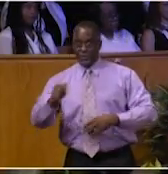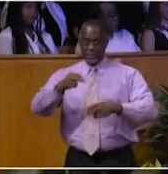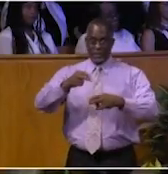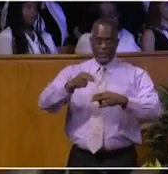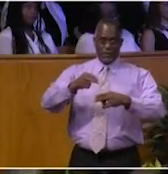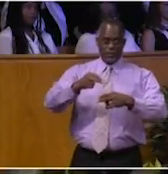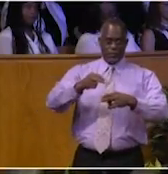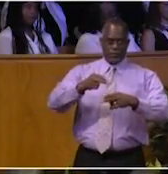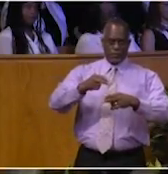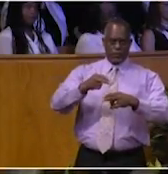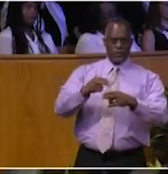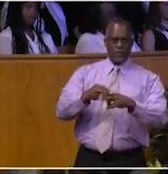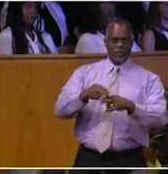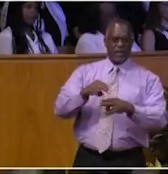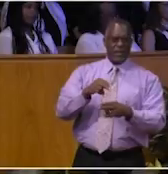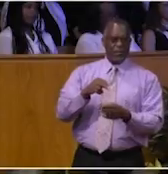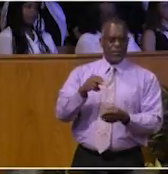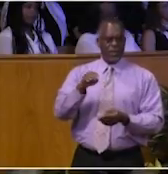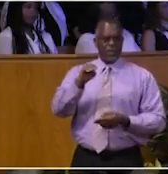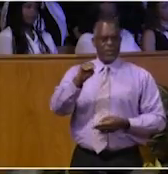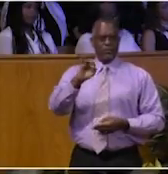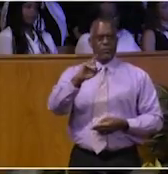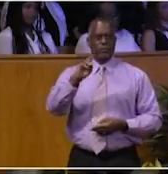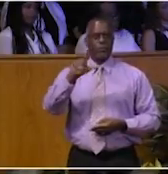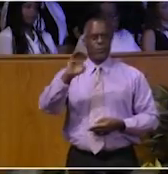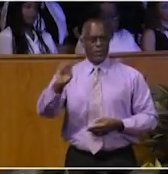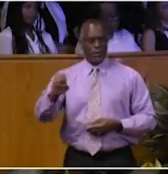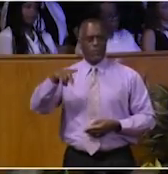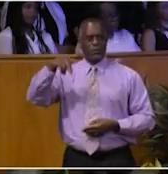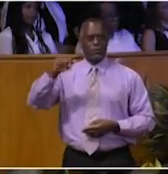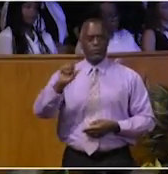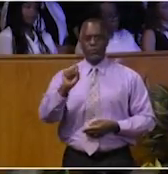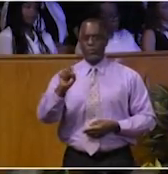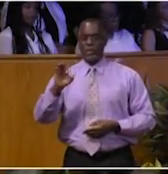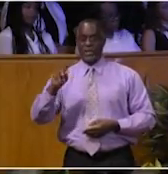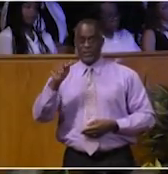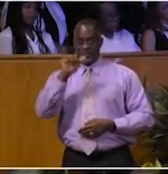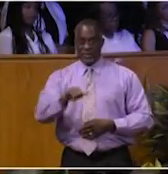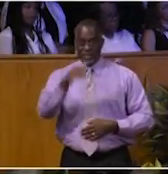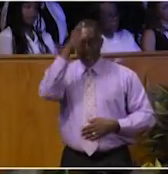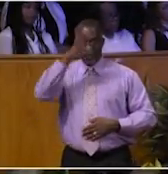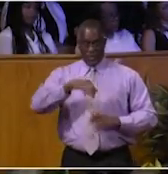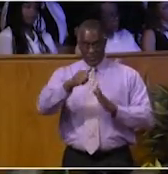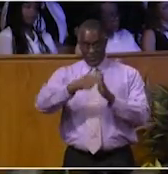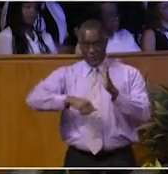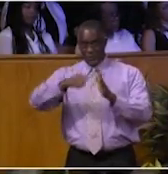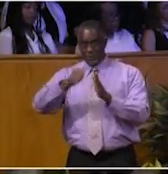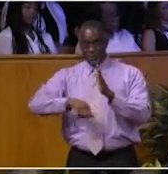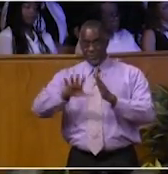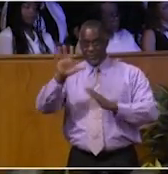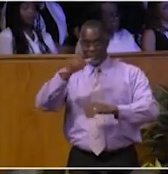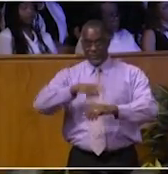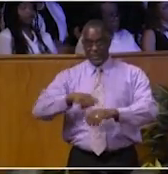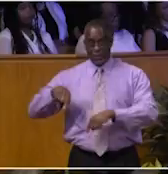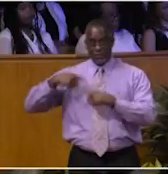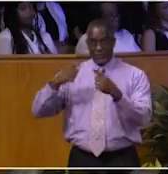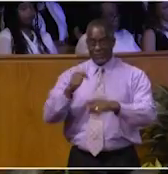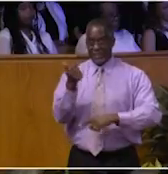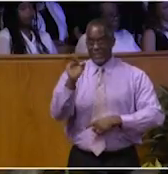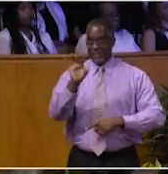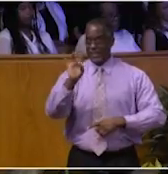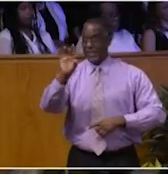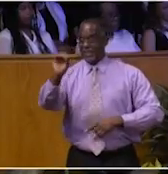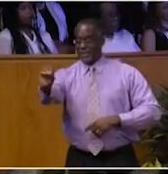Passage, who had undergone 5 open heart surgeries since the 1980s. I